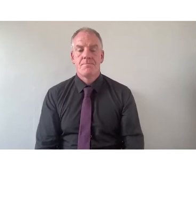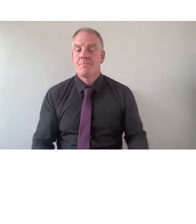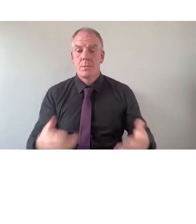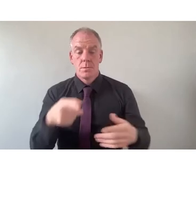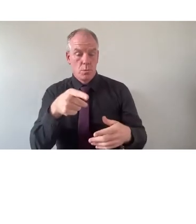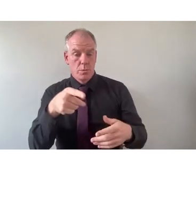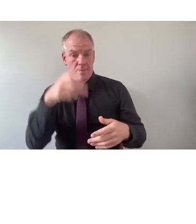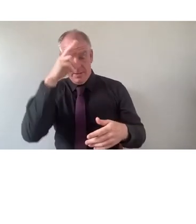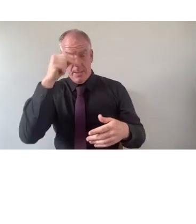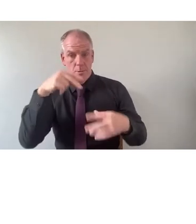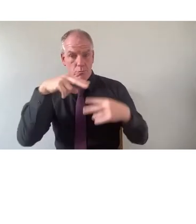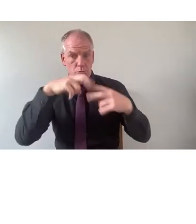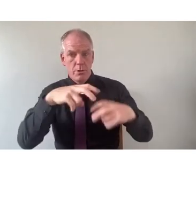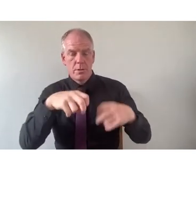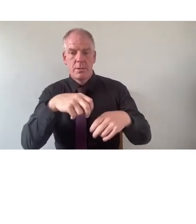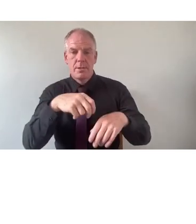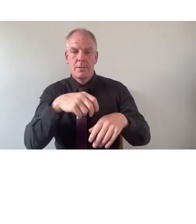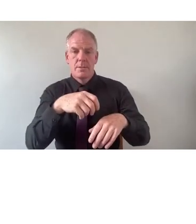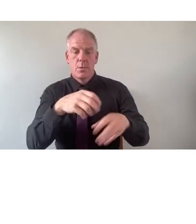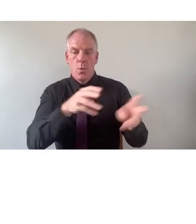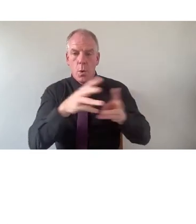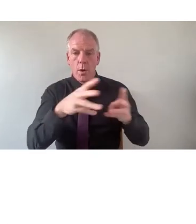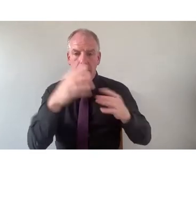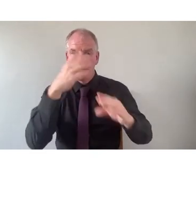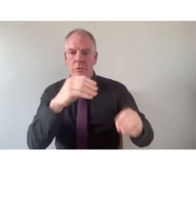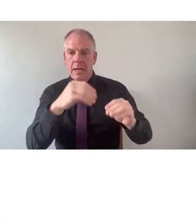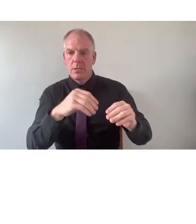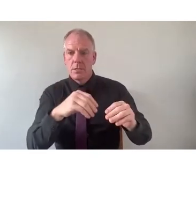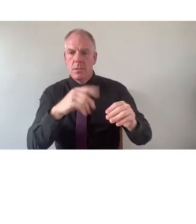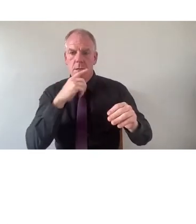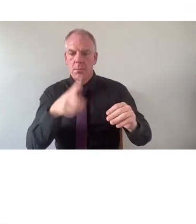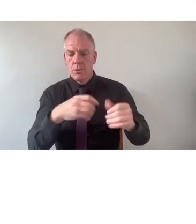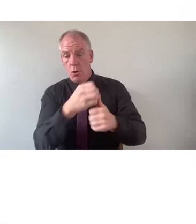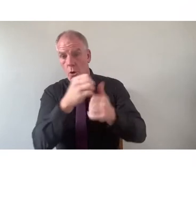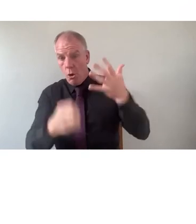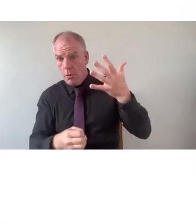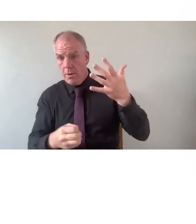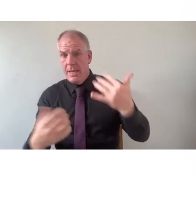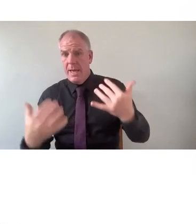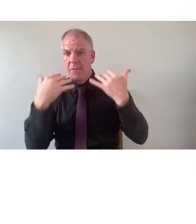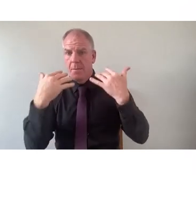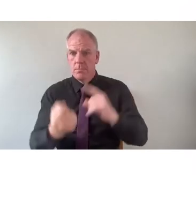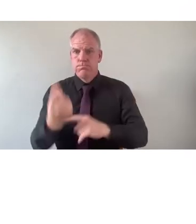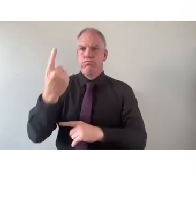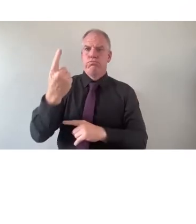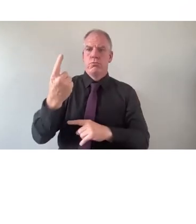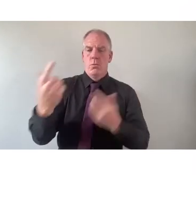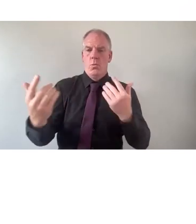at the employment and education. Were there other things within your data that stood out for